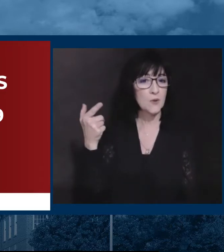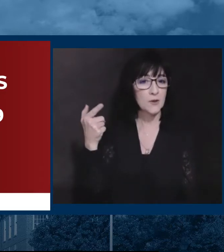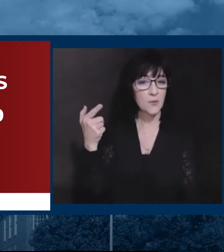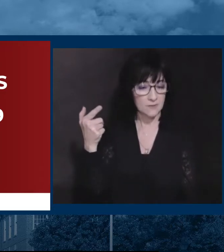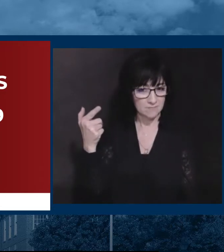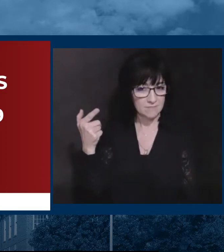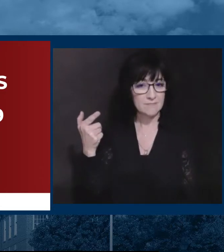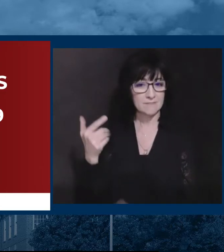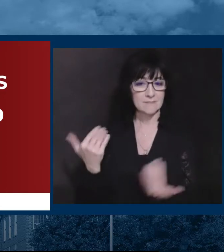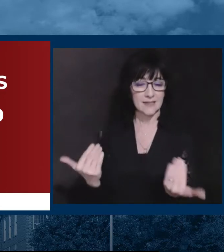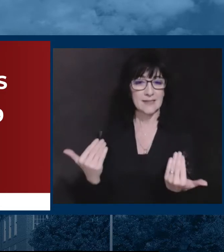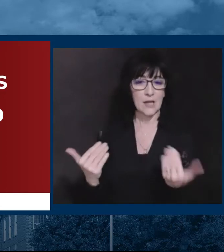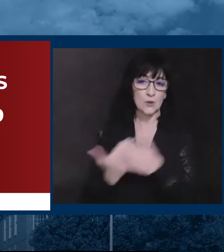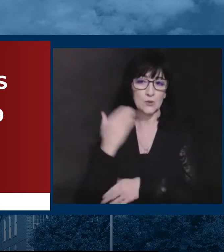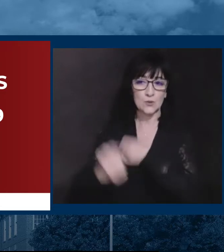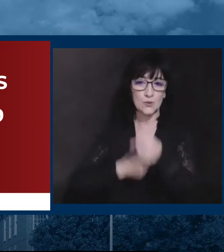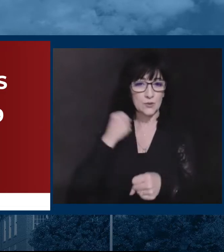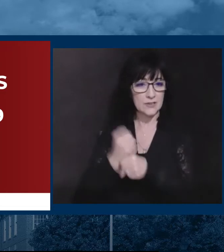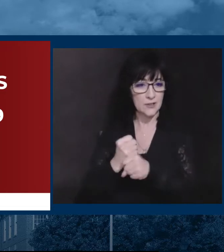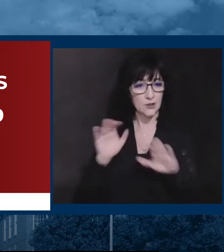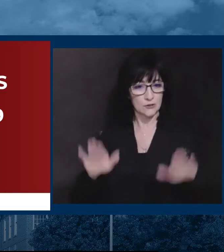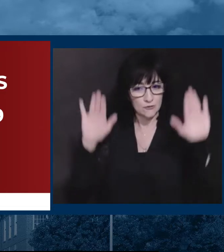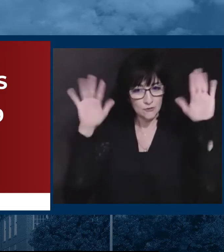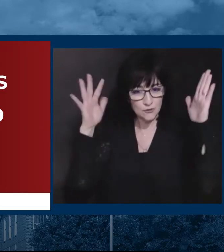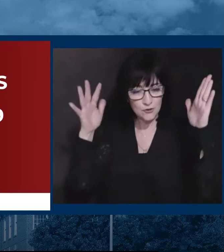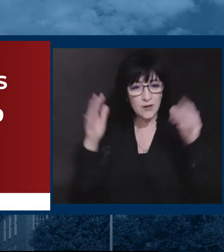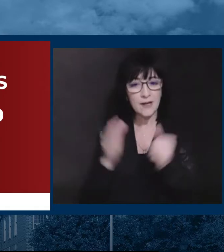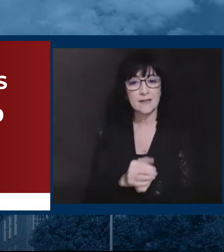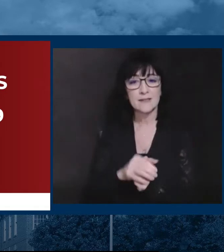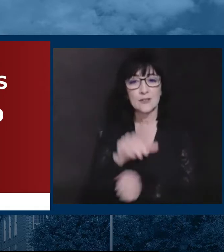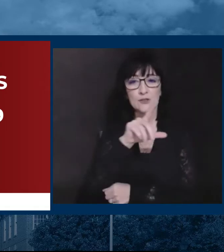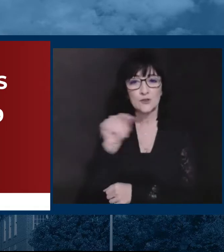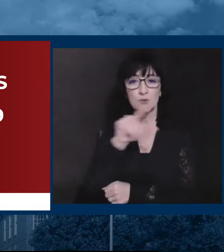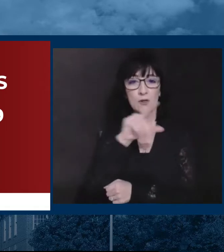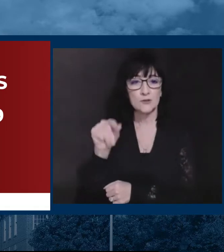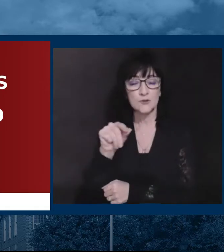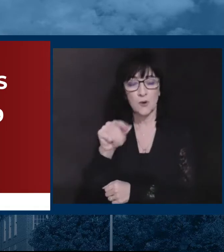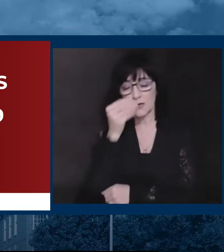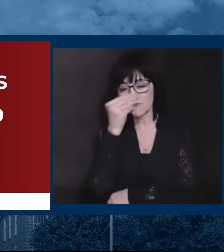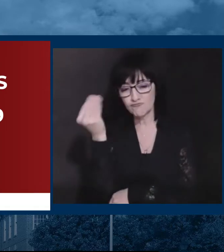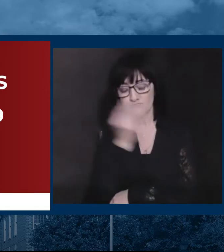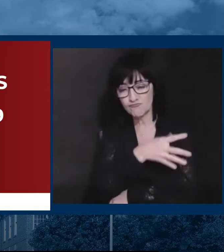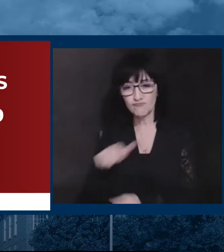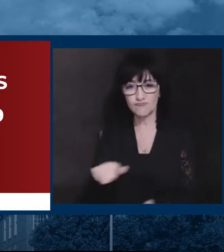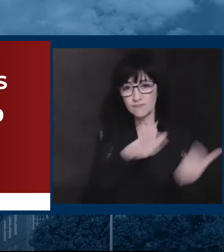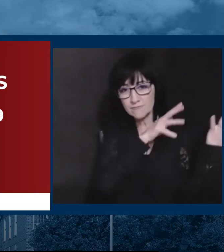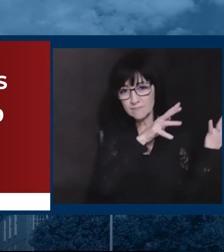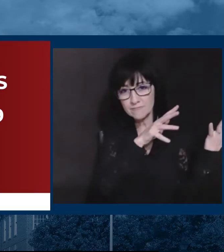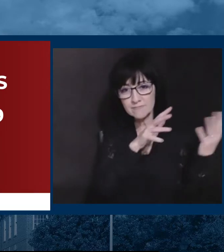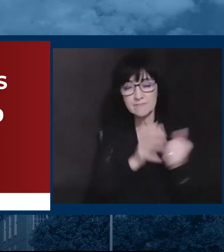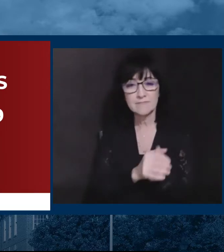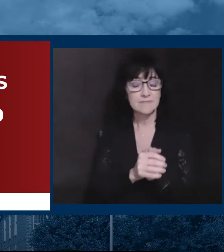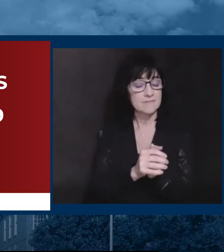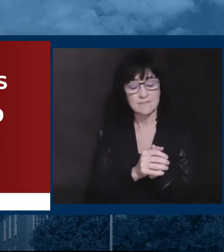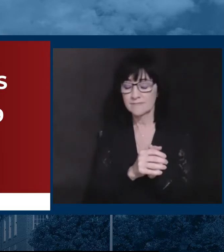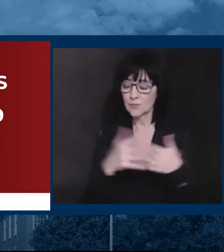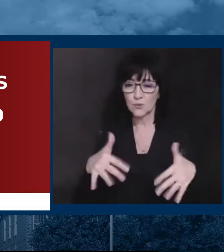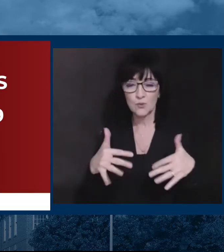It's great to be in 2021. Good riddance to 2020, certainly the worst